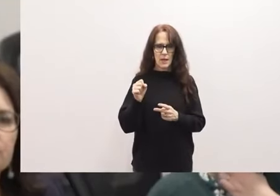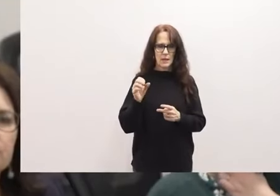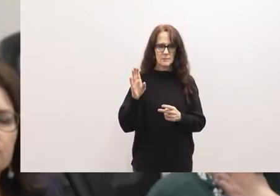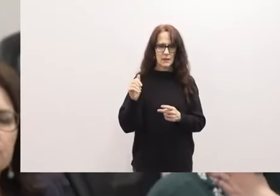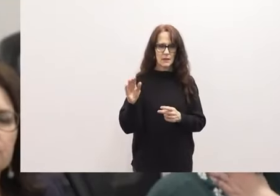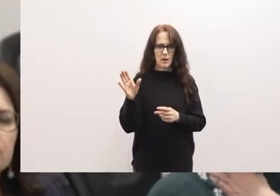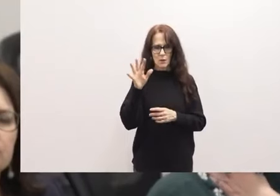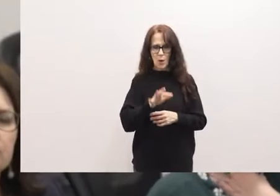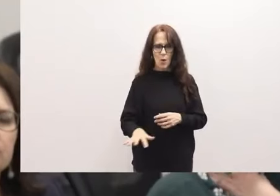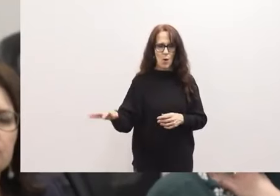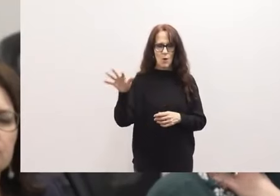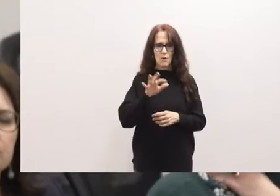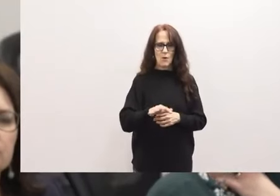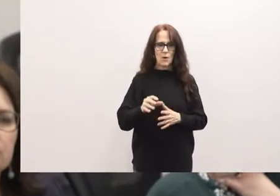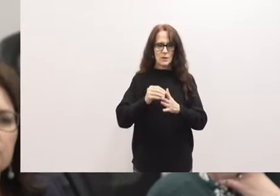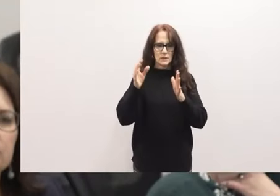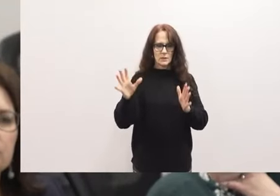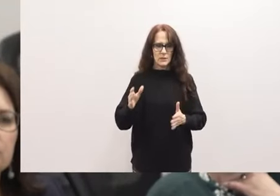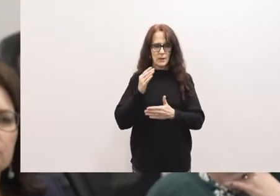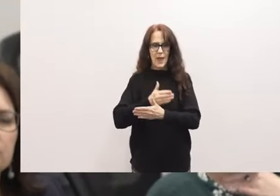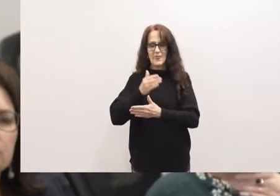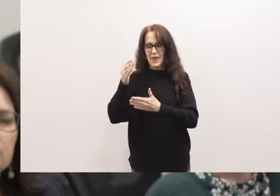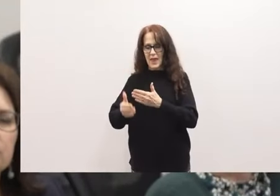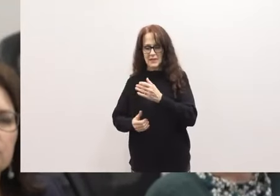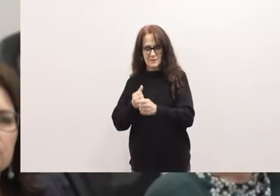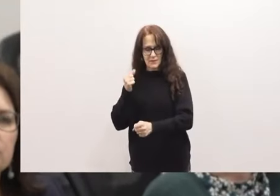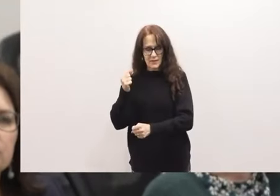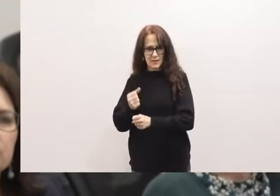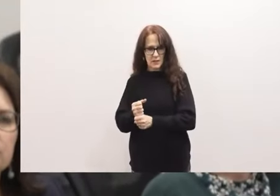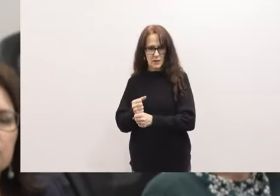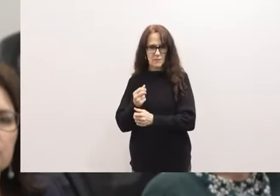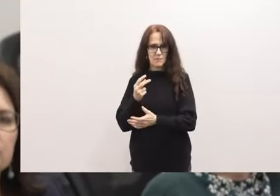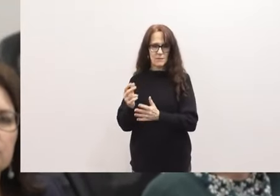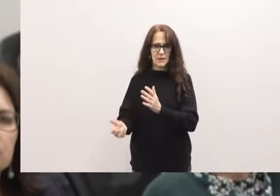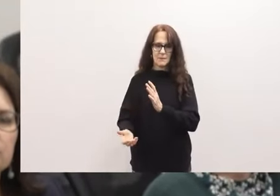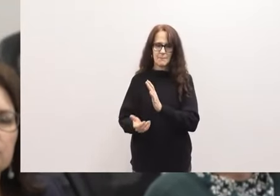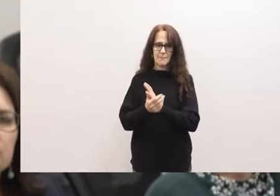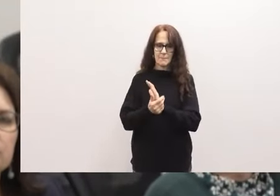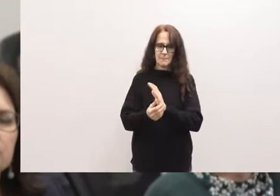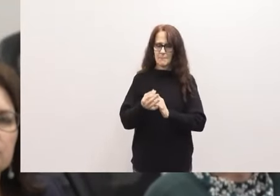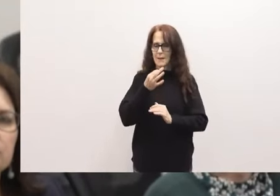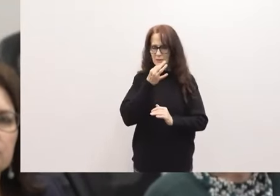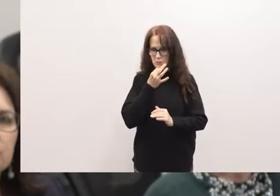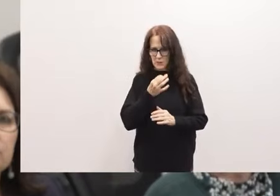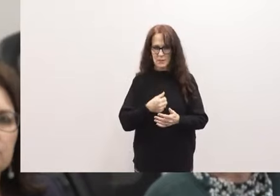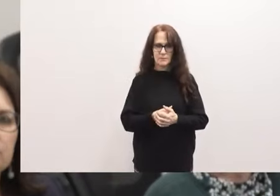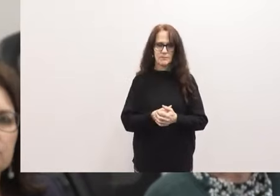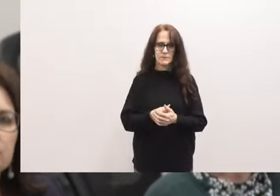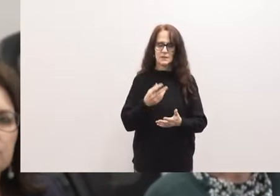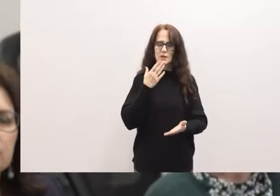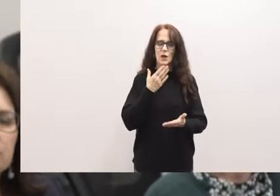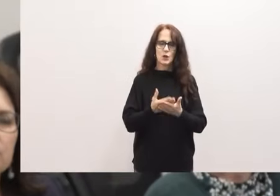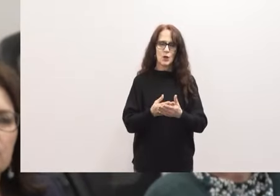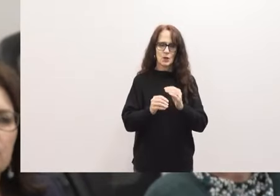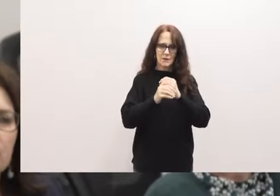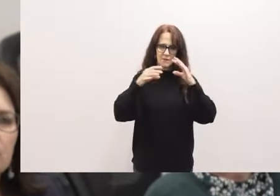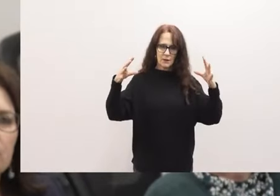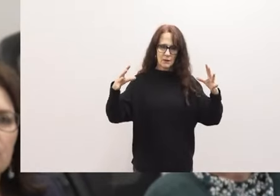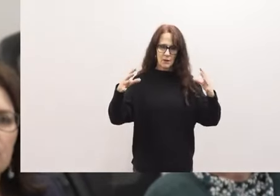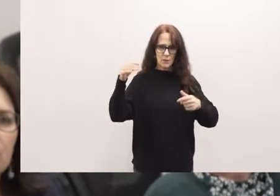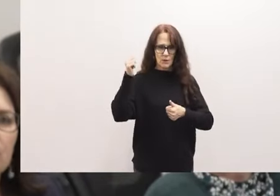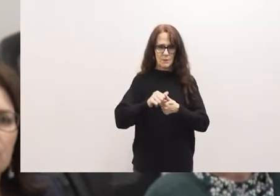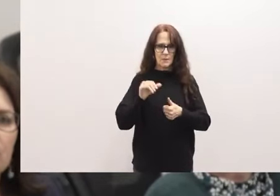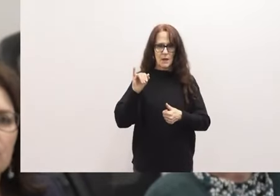look at the overall, how did our students do at the end of the year in terms of mastery. So this is just a good visual and a reminder of the purpose